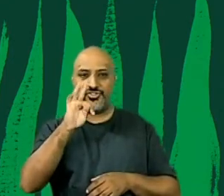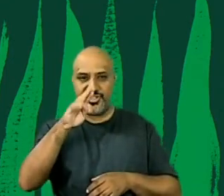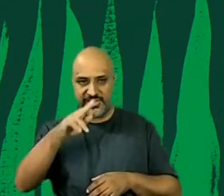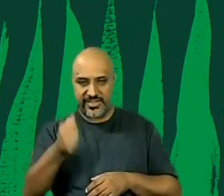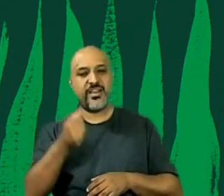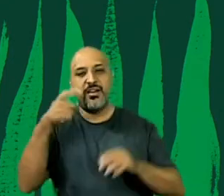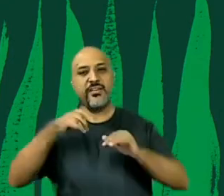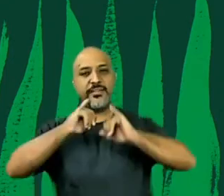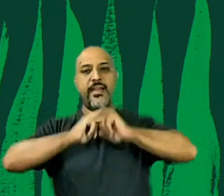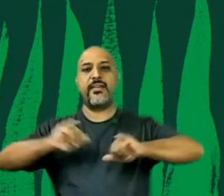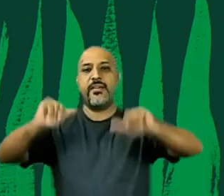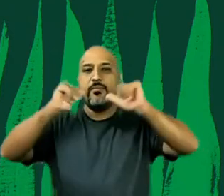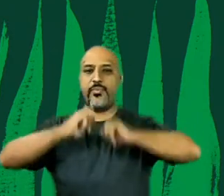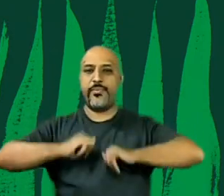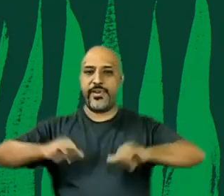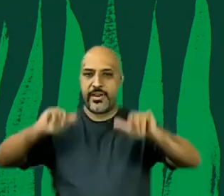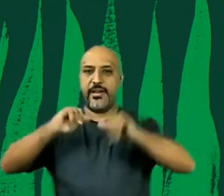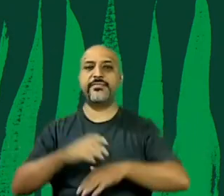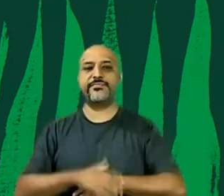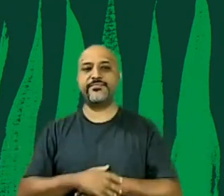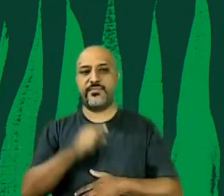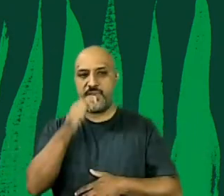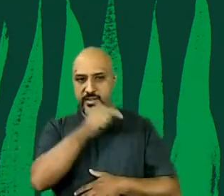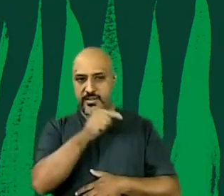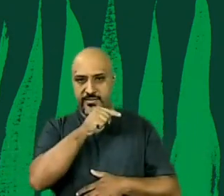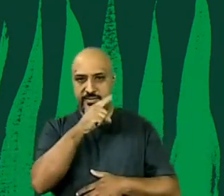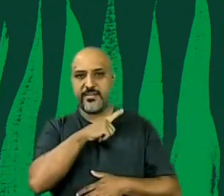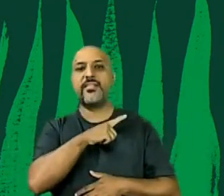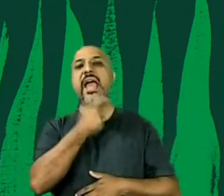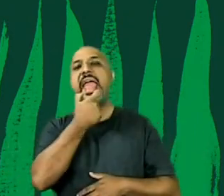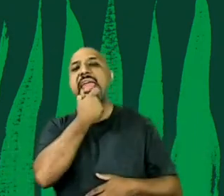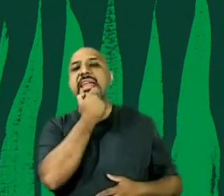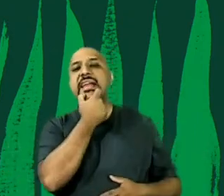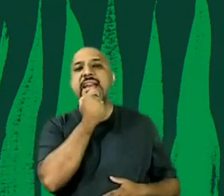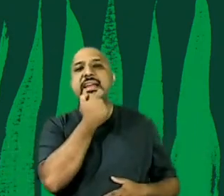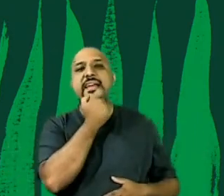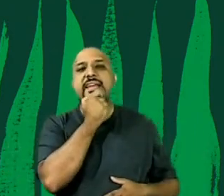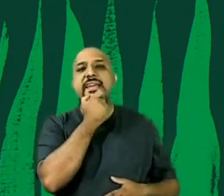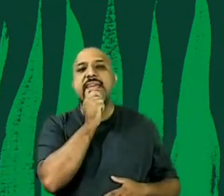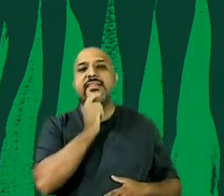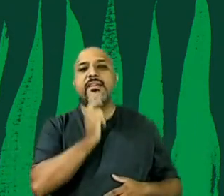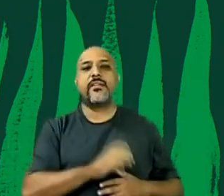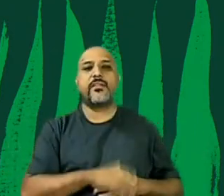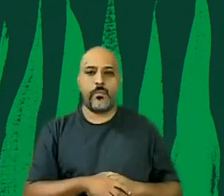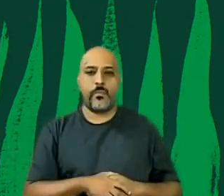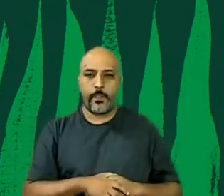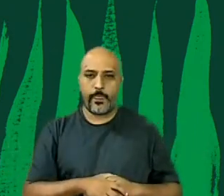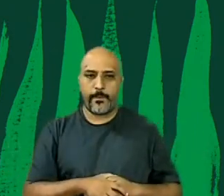which are been published. This one is published in English.